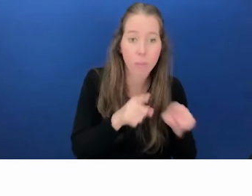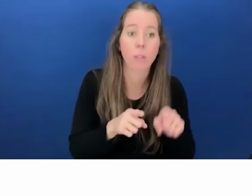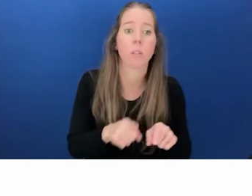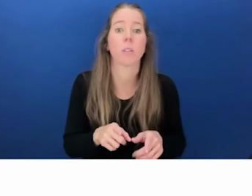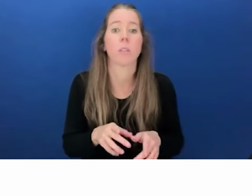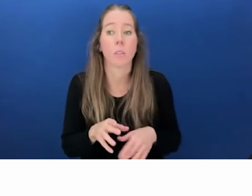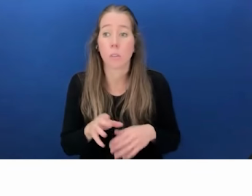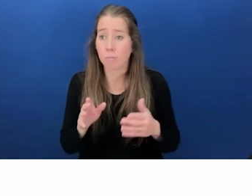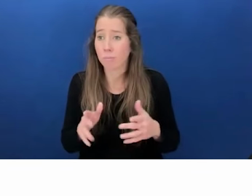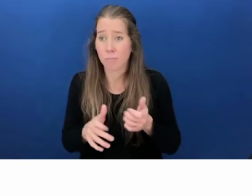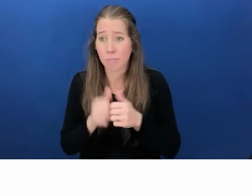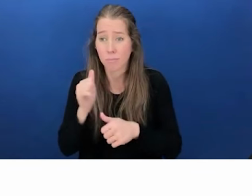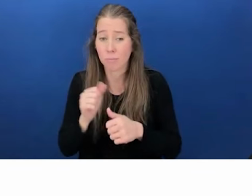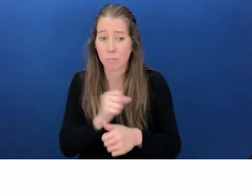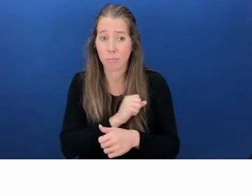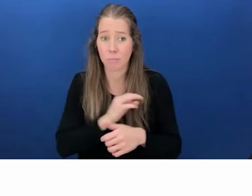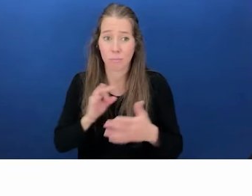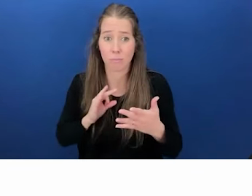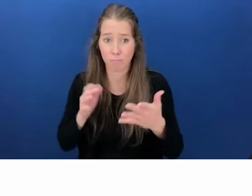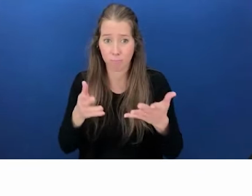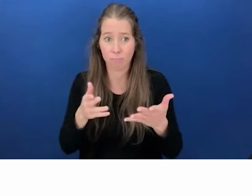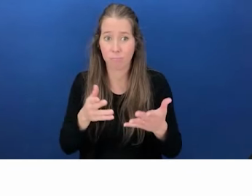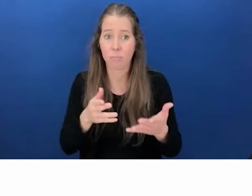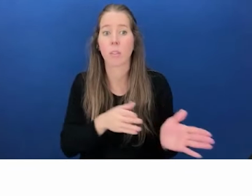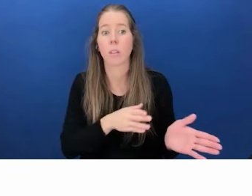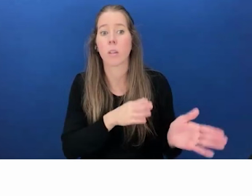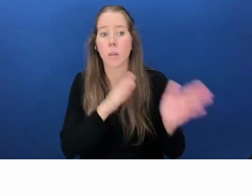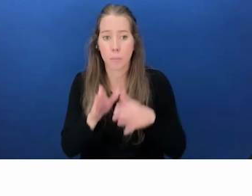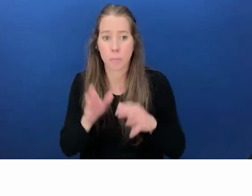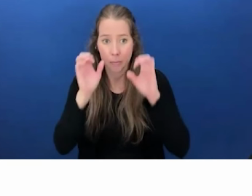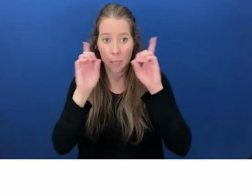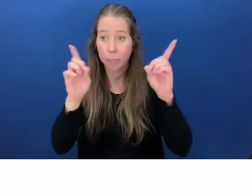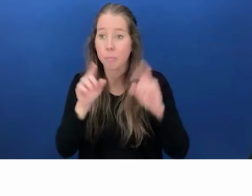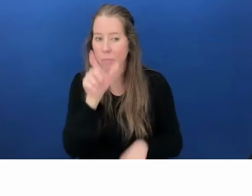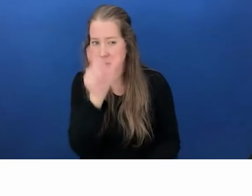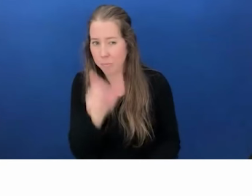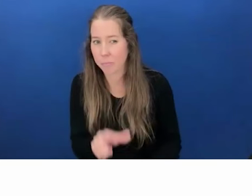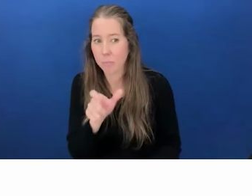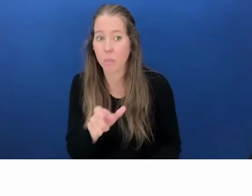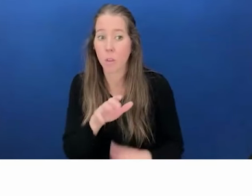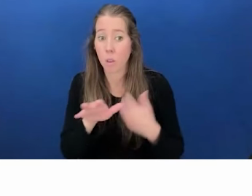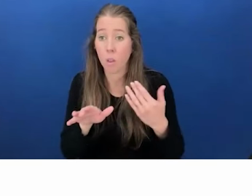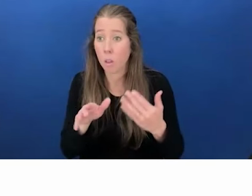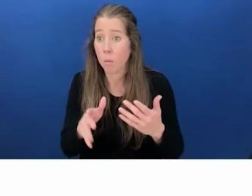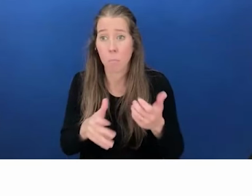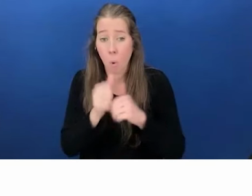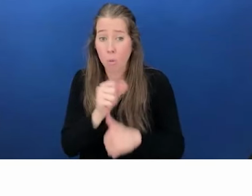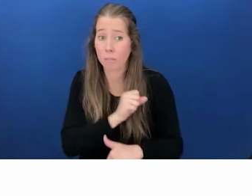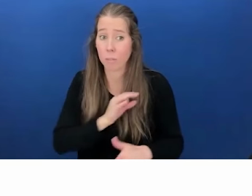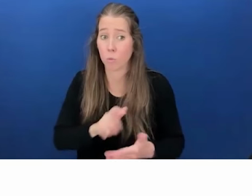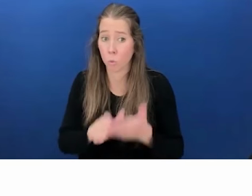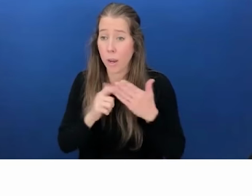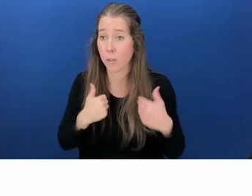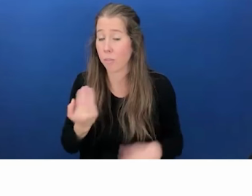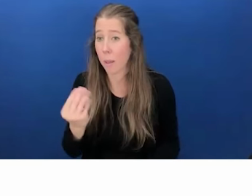our education, so essentiality, education, nearly all faculty are required to have master's degrees. There's